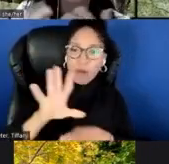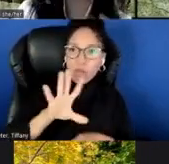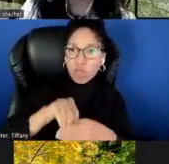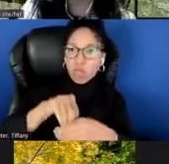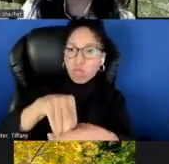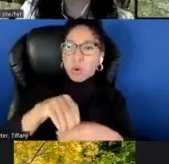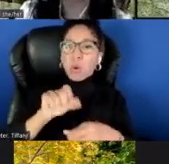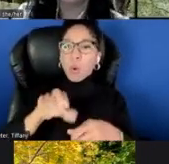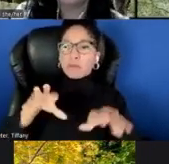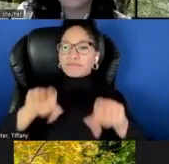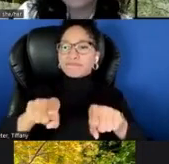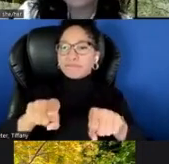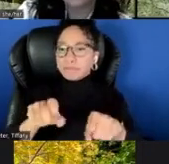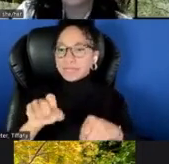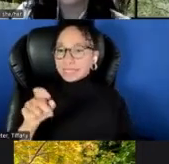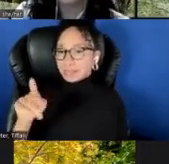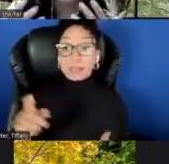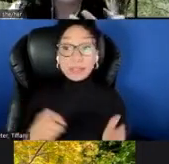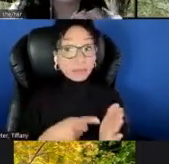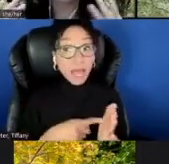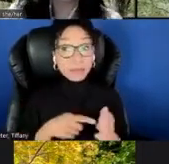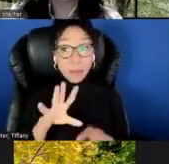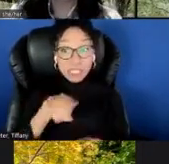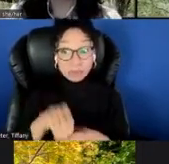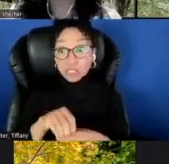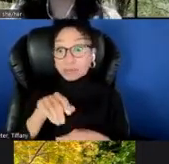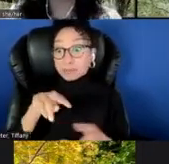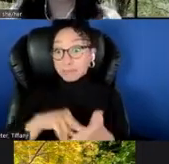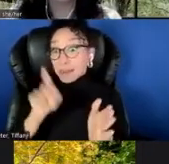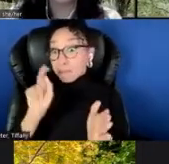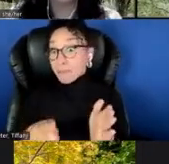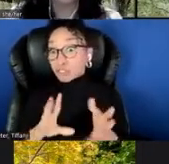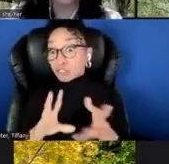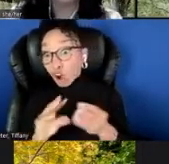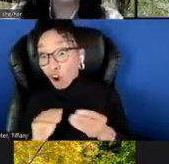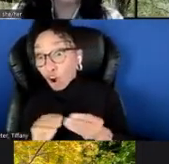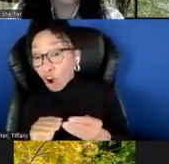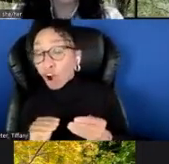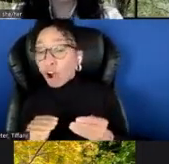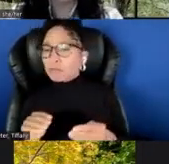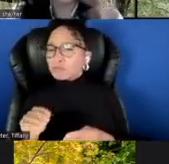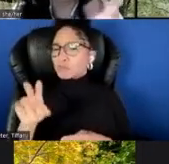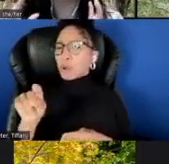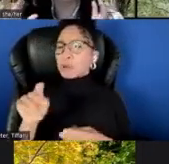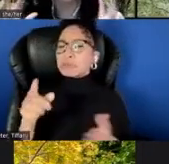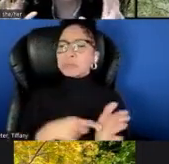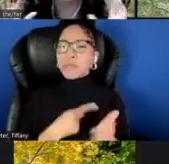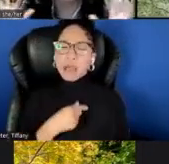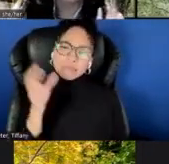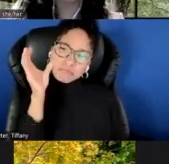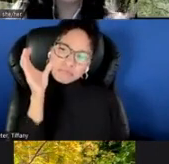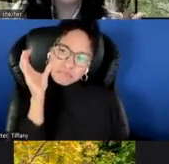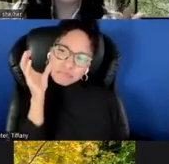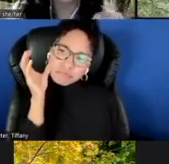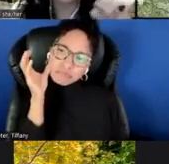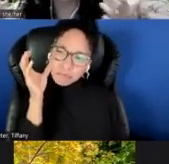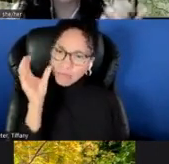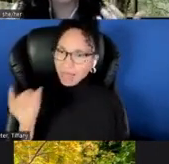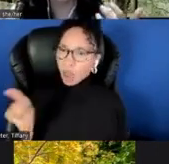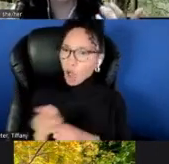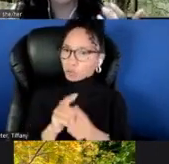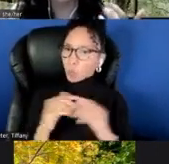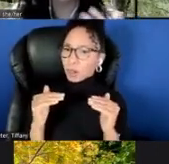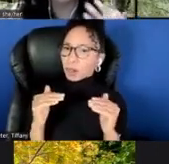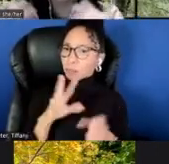be observing as a form of participation. And we just want to encourage everybody to check in with themselves and ask, where am I